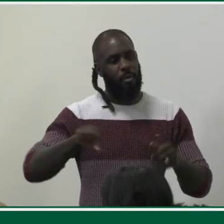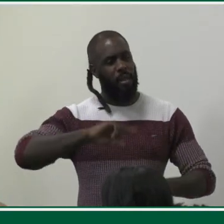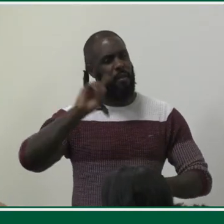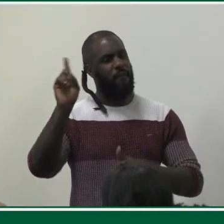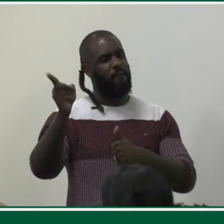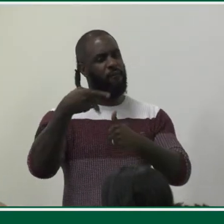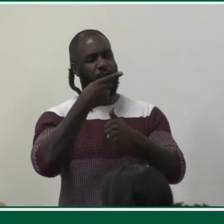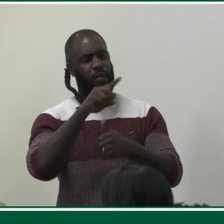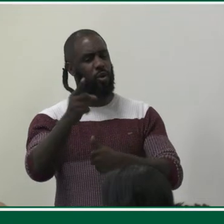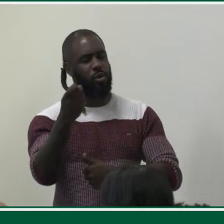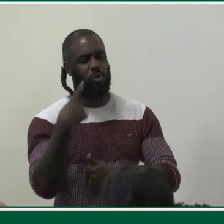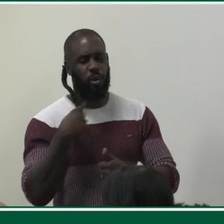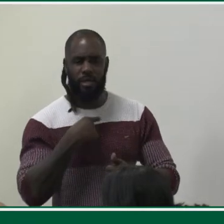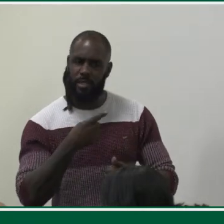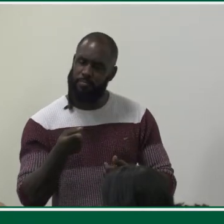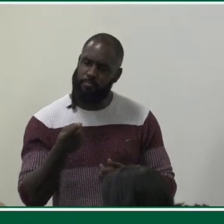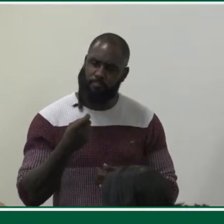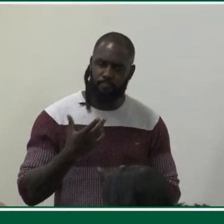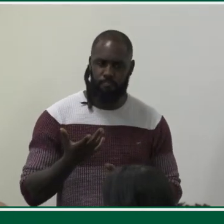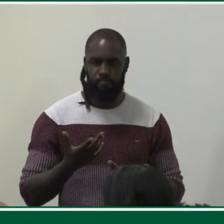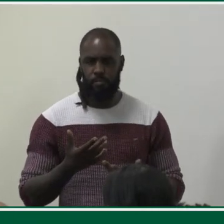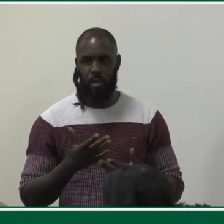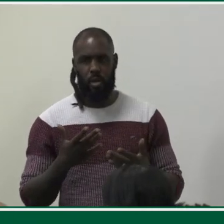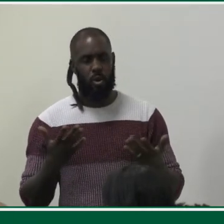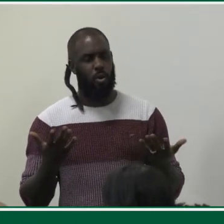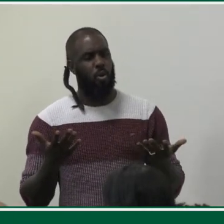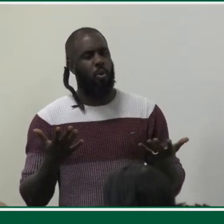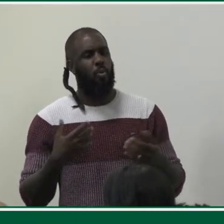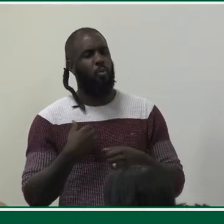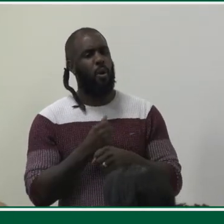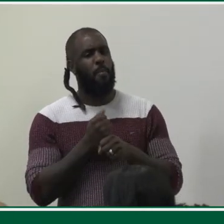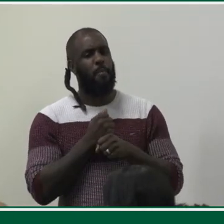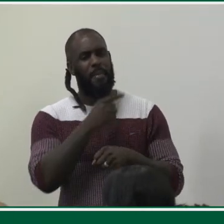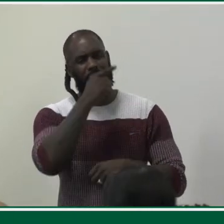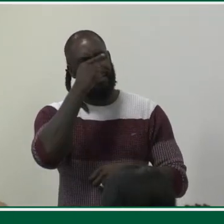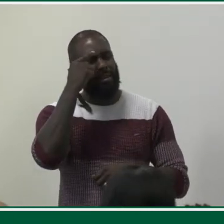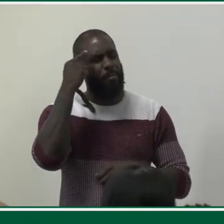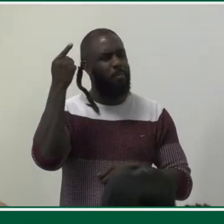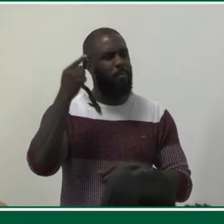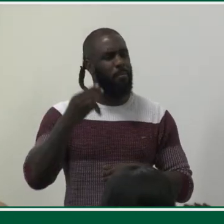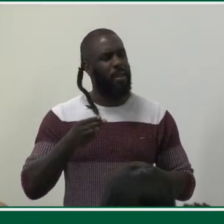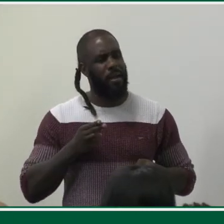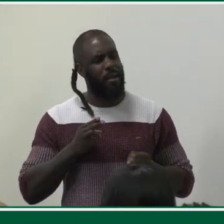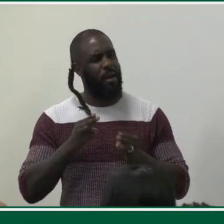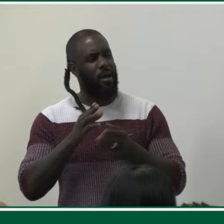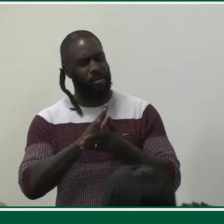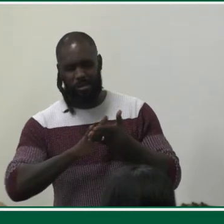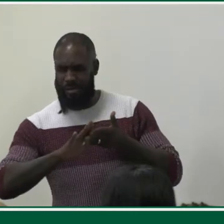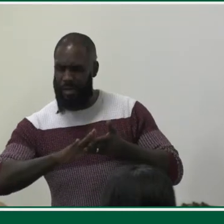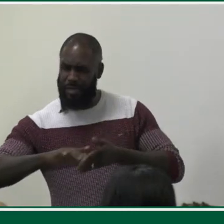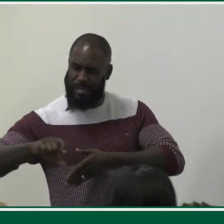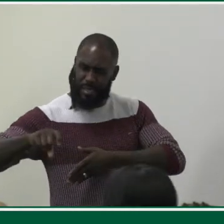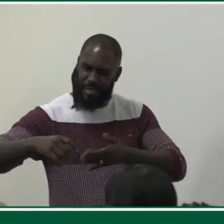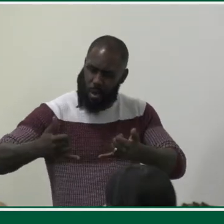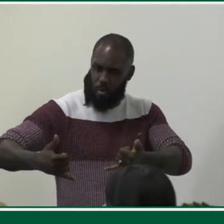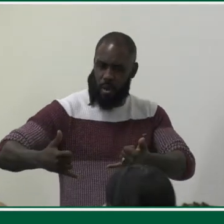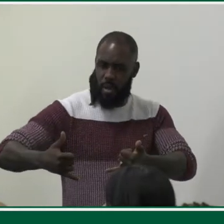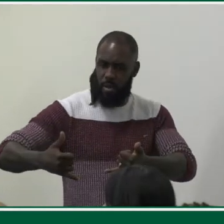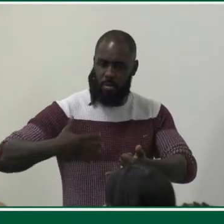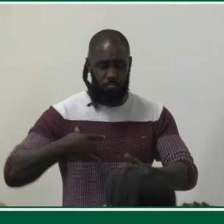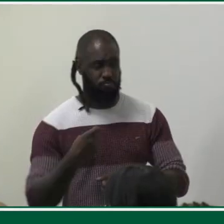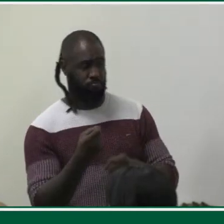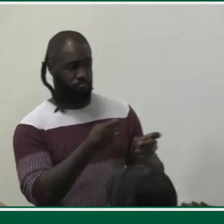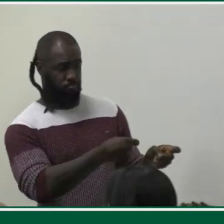first question that was asked to us is, what makes the Black Honors College necessary at this moment in time? And I'm going to give